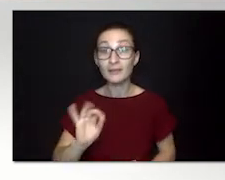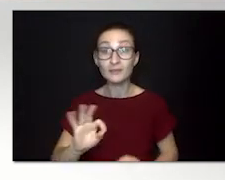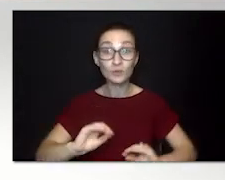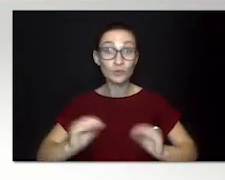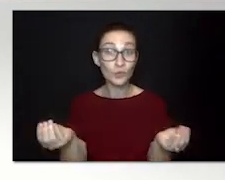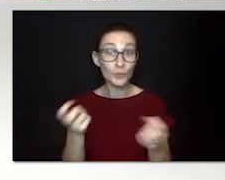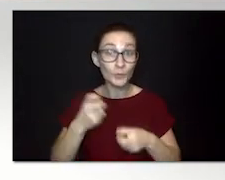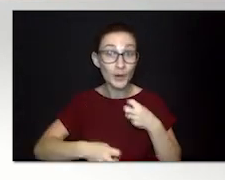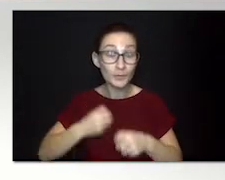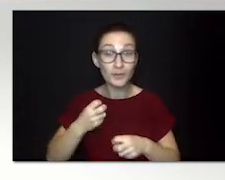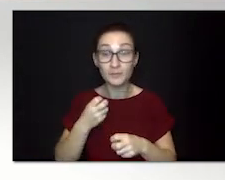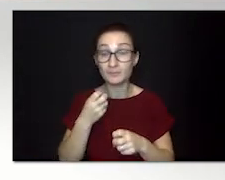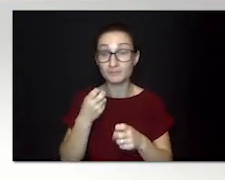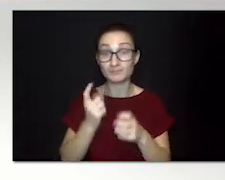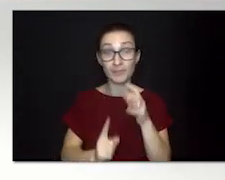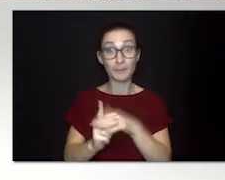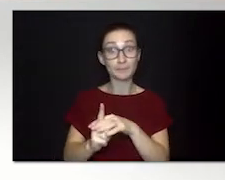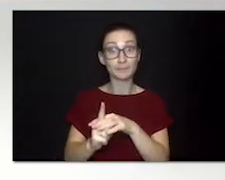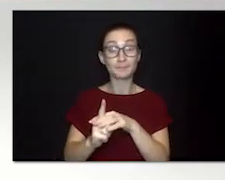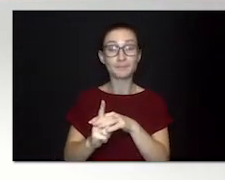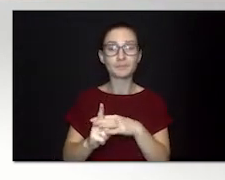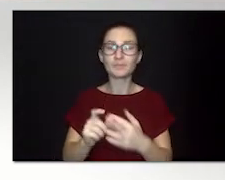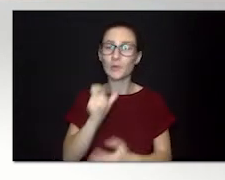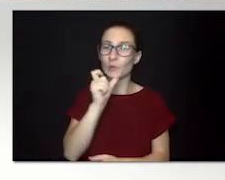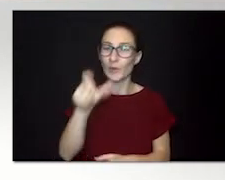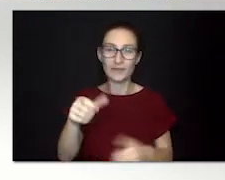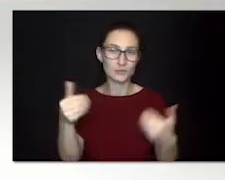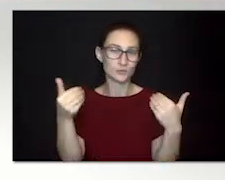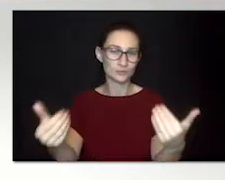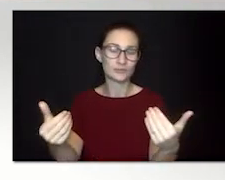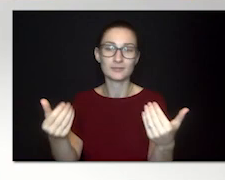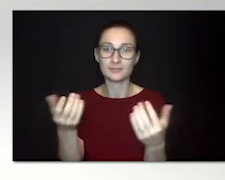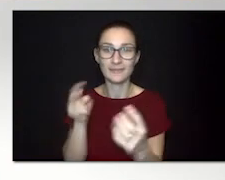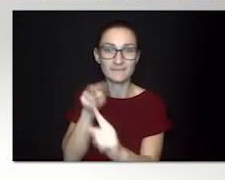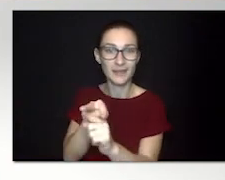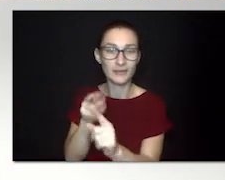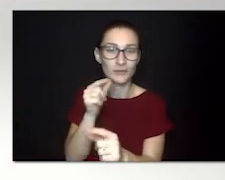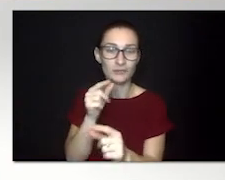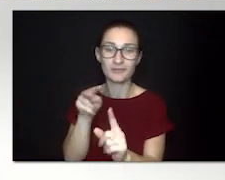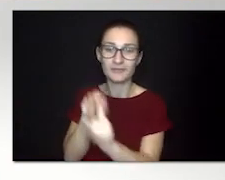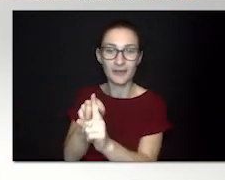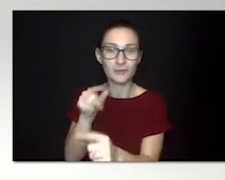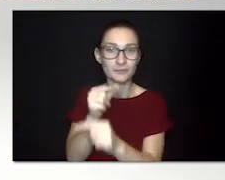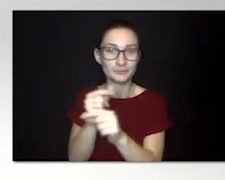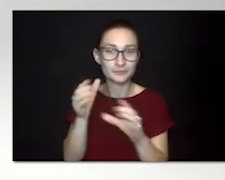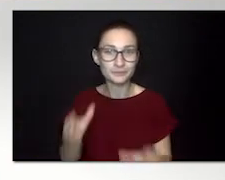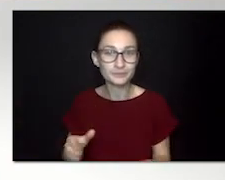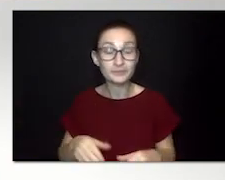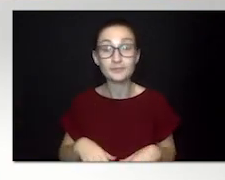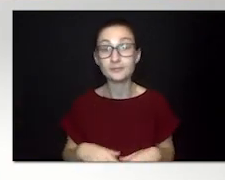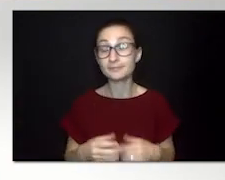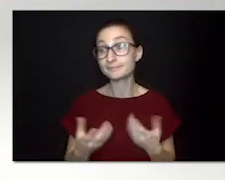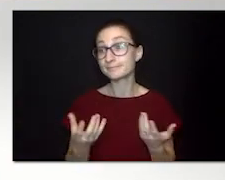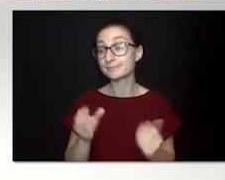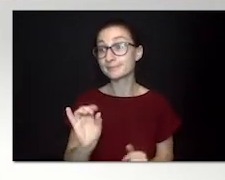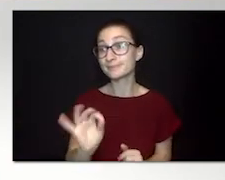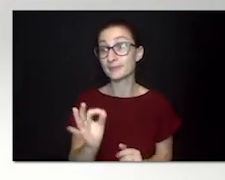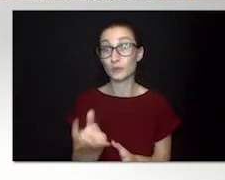into any problems, you don't have to file for guardian advocacy. That's not a requirement, and it is something where if you were to pass away and let's